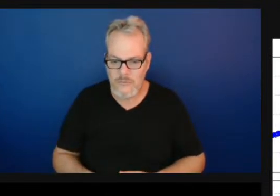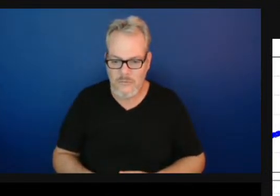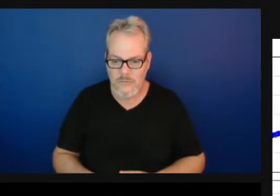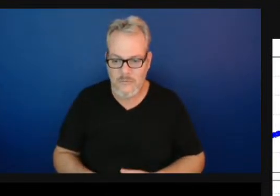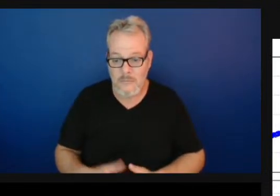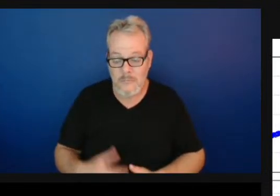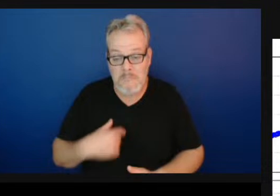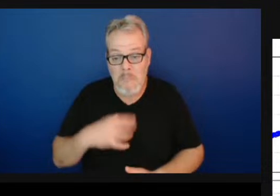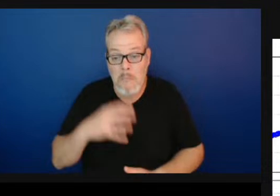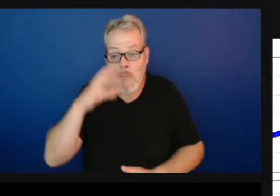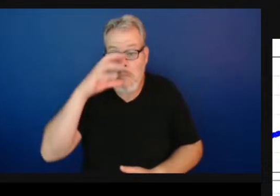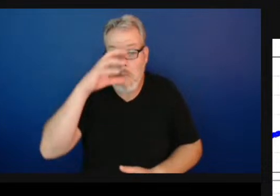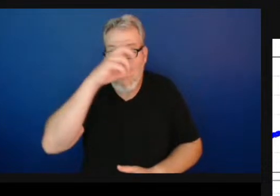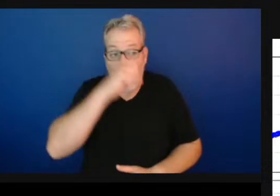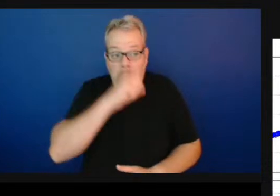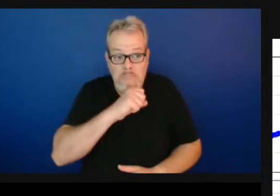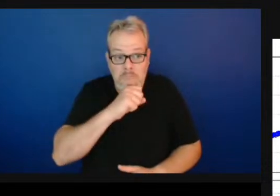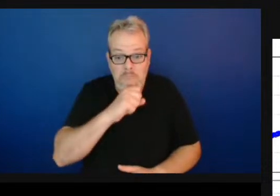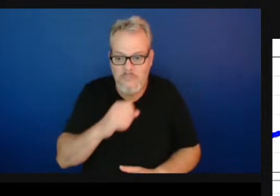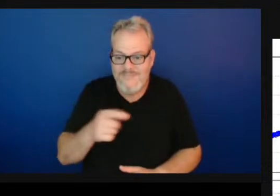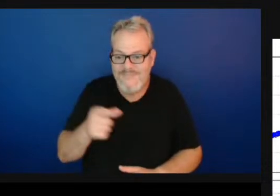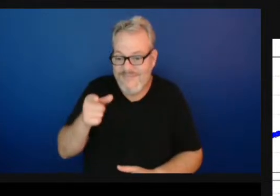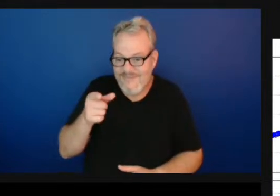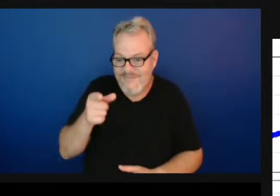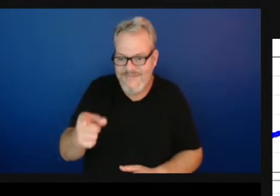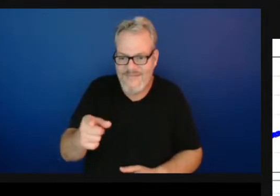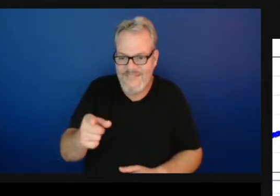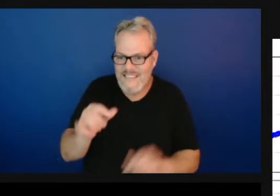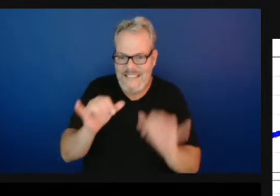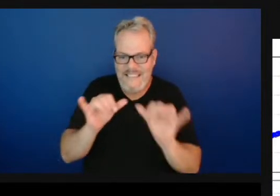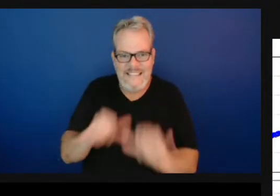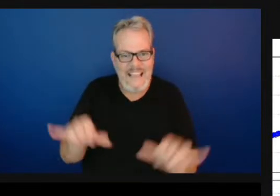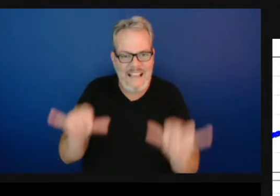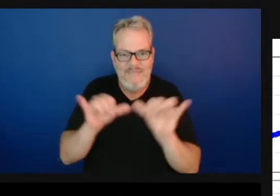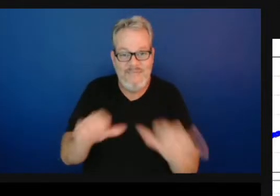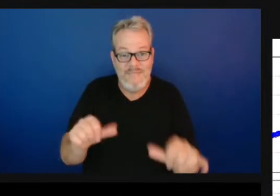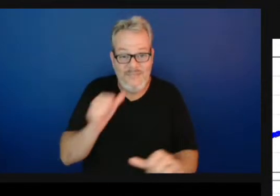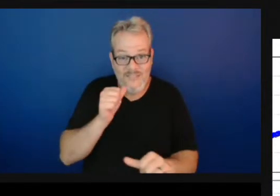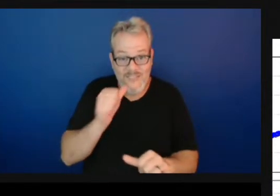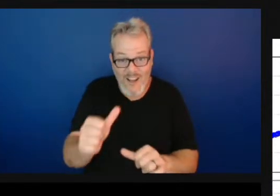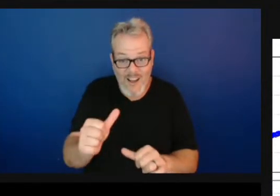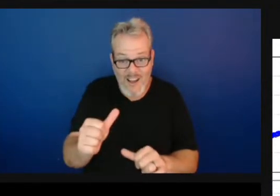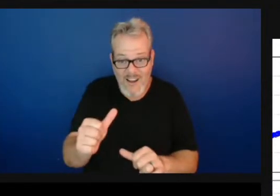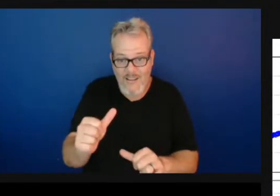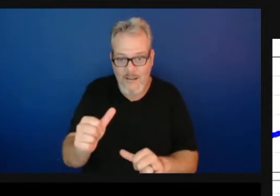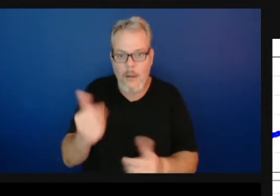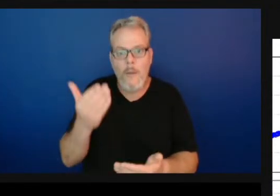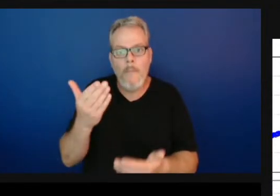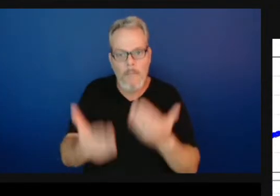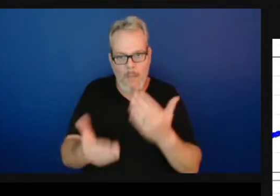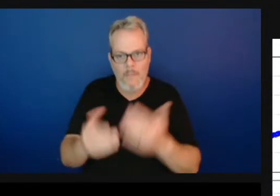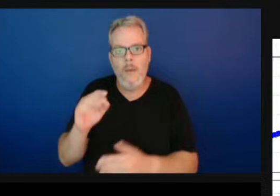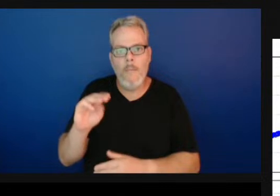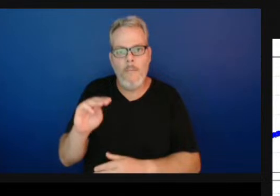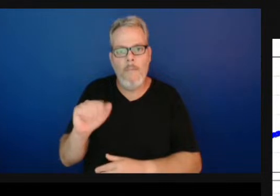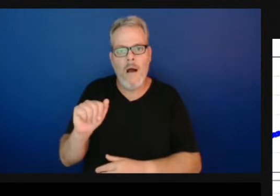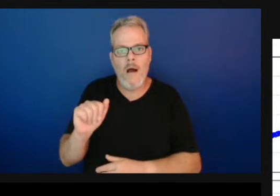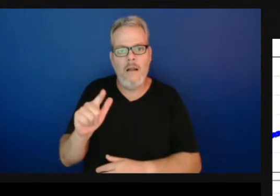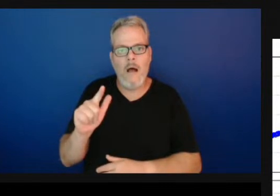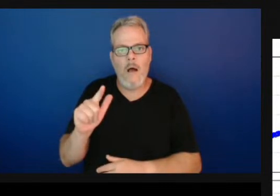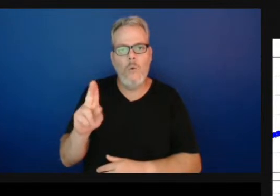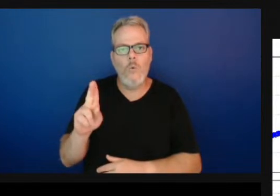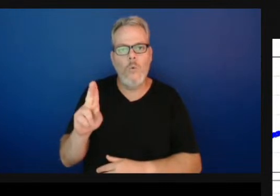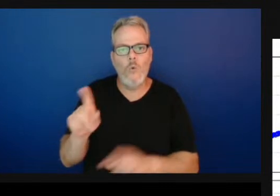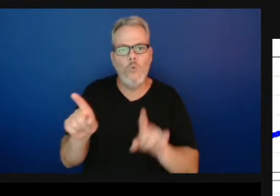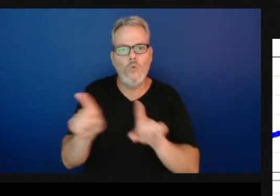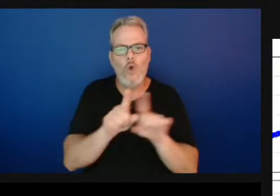guess that if this is not the same kind of scatter noise as we see elsewhere in the plot, that Maunaulu may also be dropping. And that would